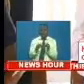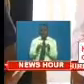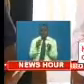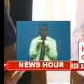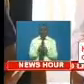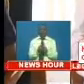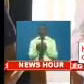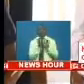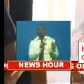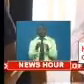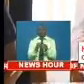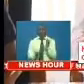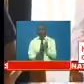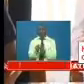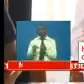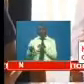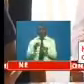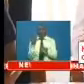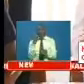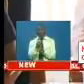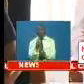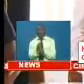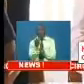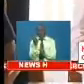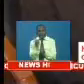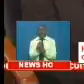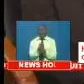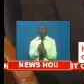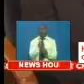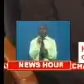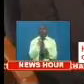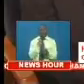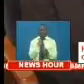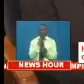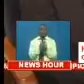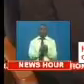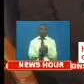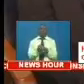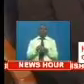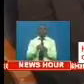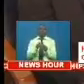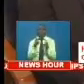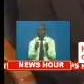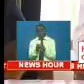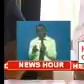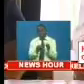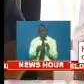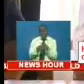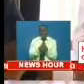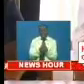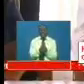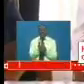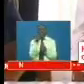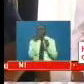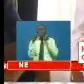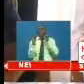to abandon most of its planned activities last year because of lack of means of transport. He explained about the